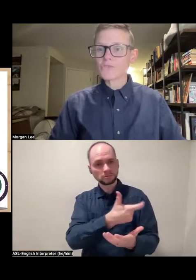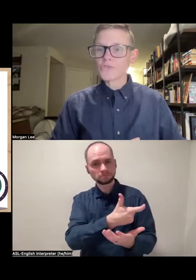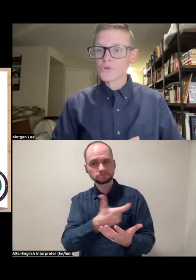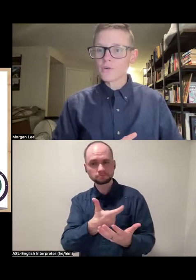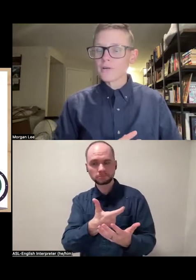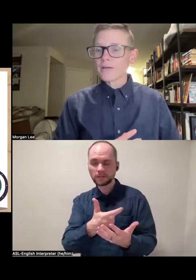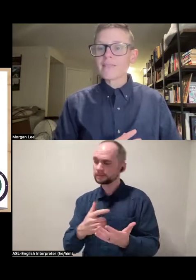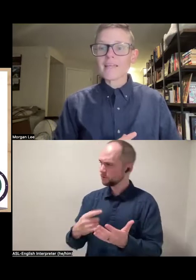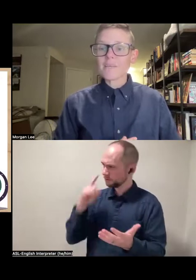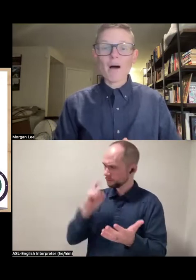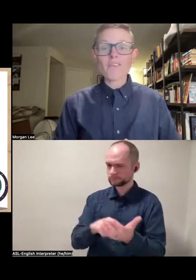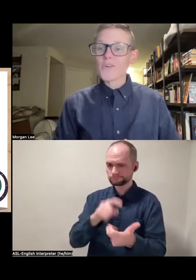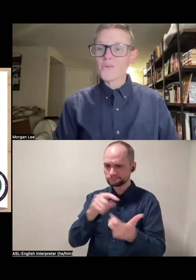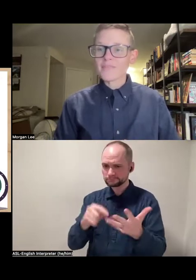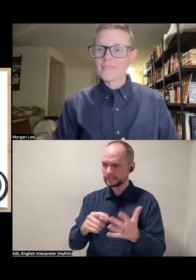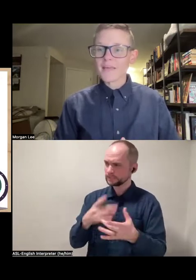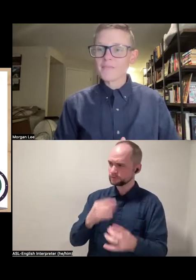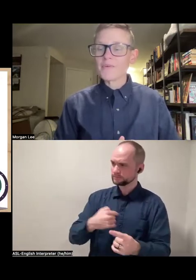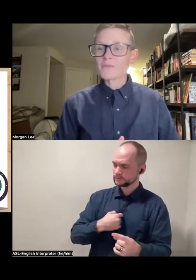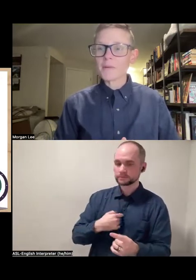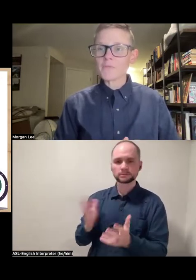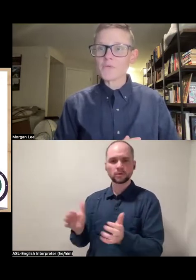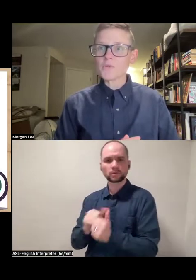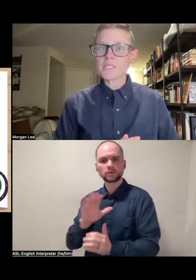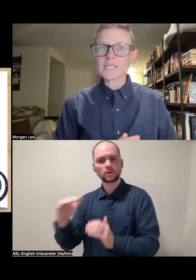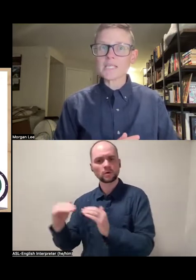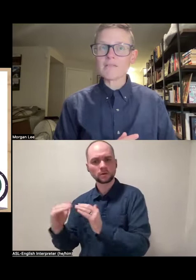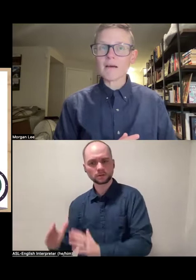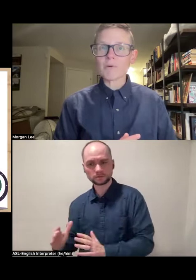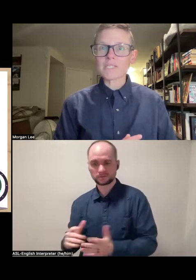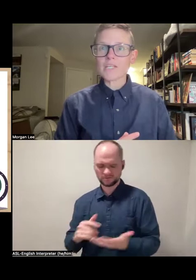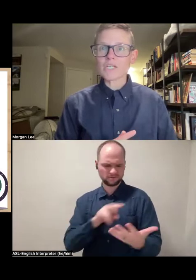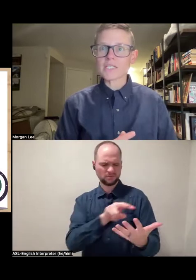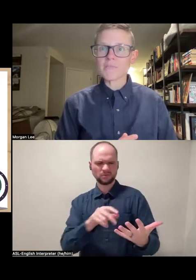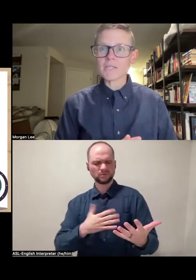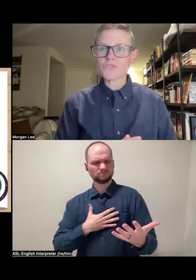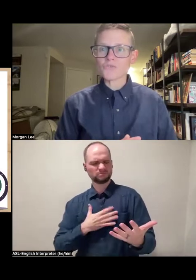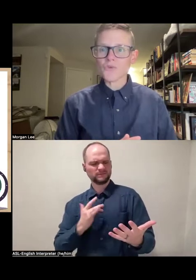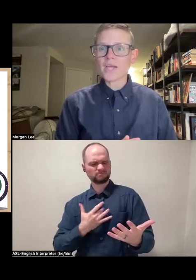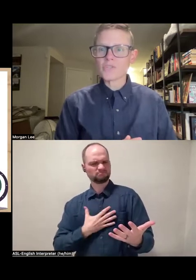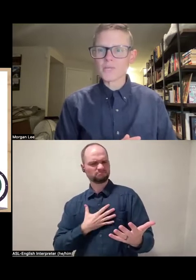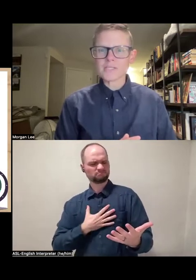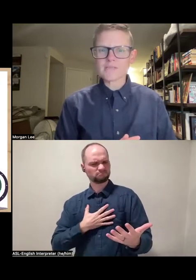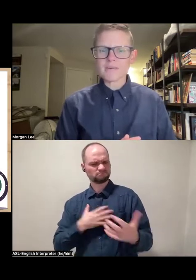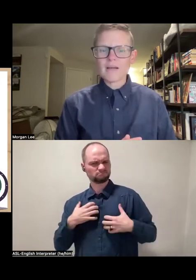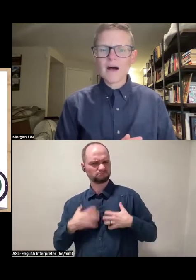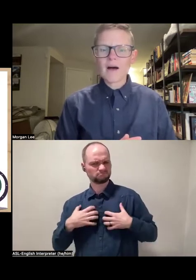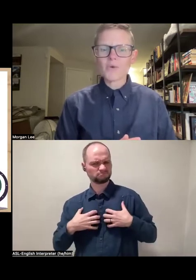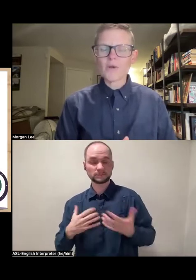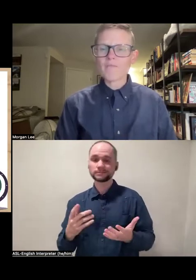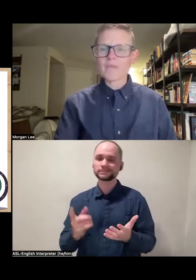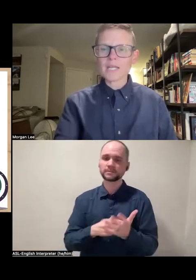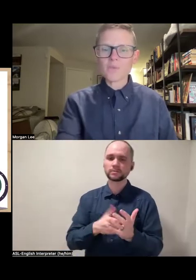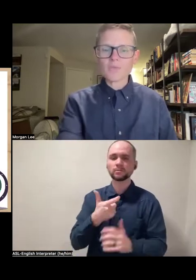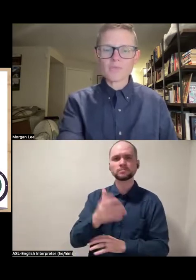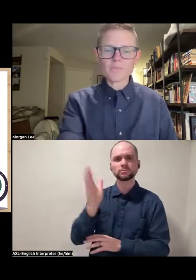that interest you, things that bother you. And, sometimes when you see a presentation and something strikes you as odd